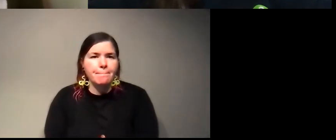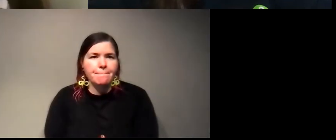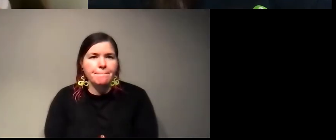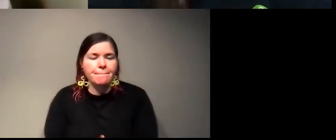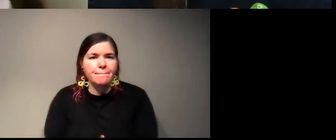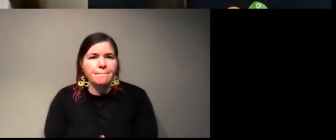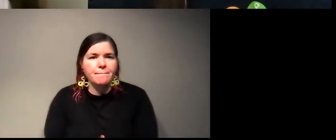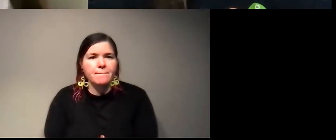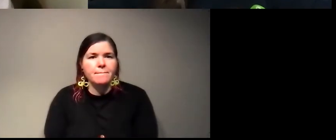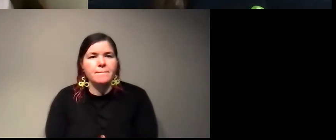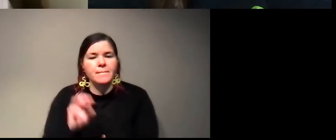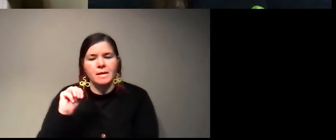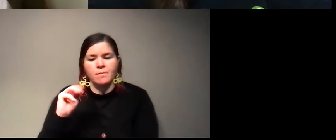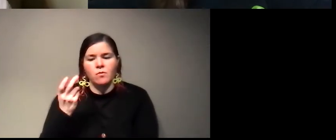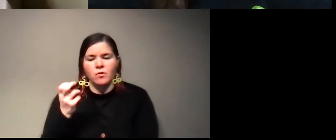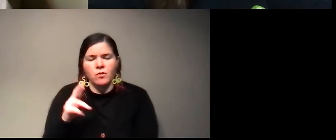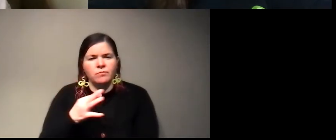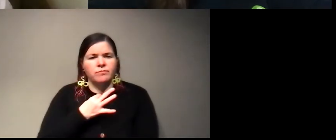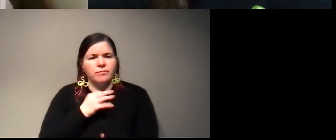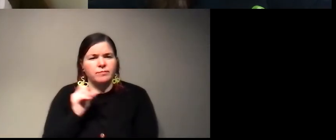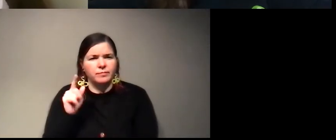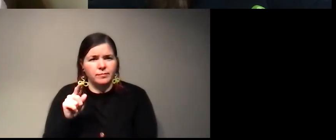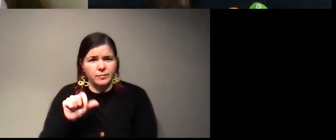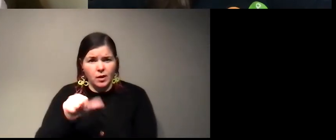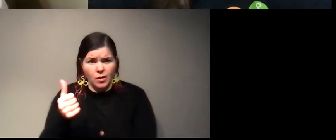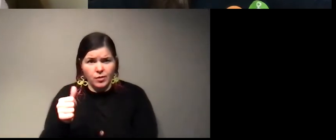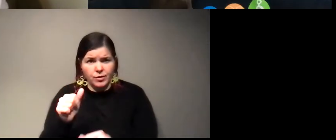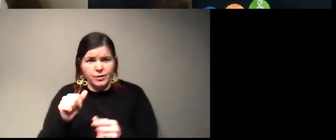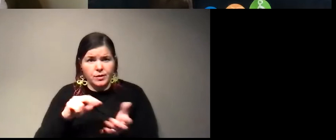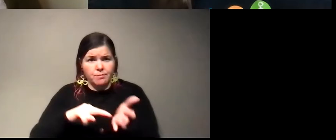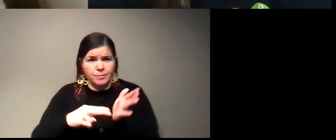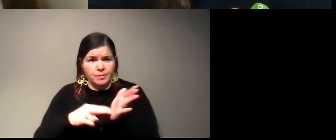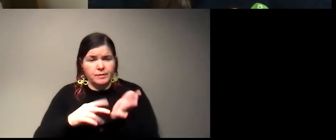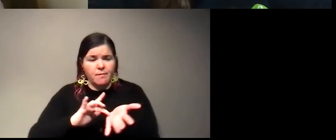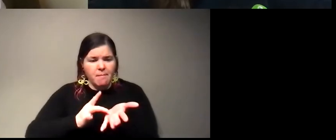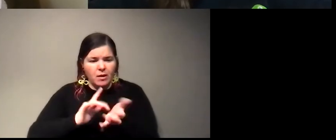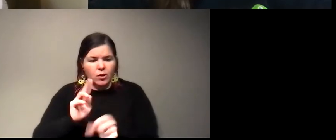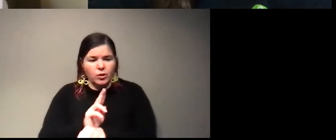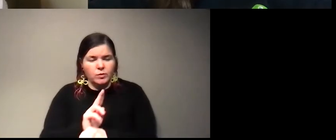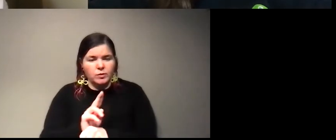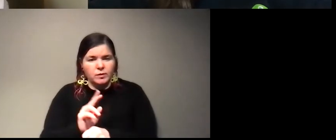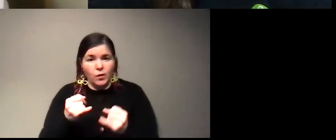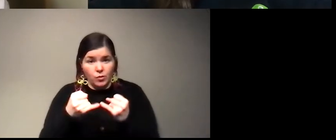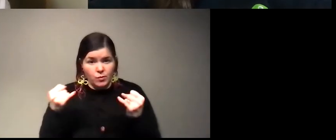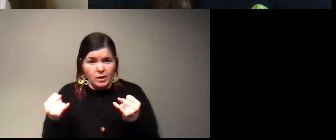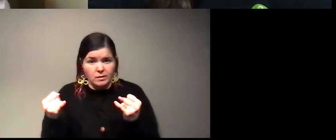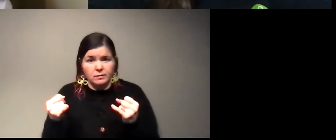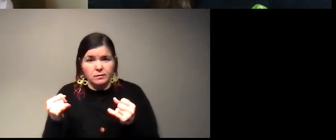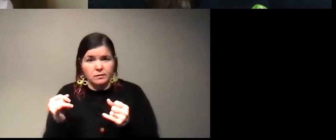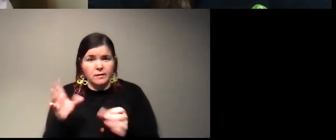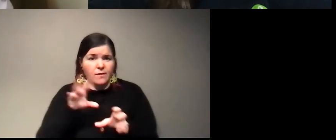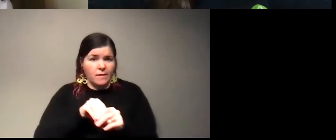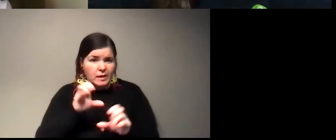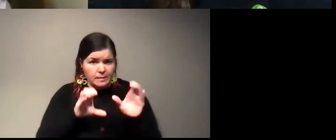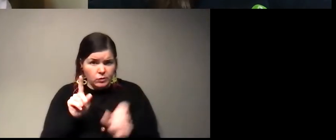M. Horner wants to know, are there any other medical uses for thread related to chemistry? Oh, that's